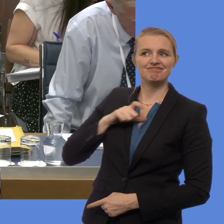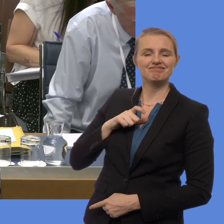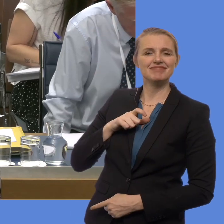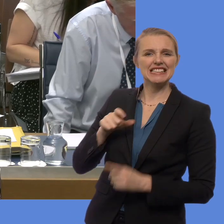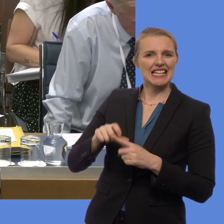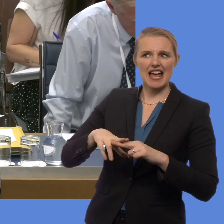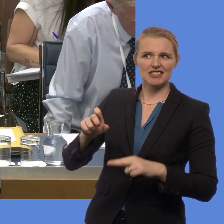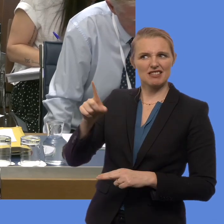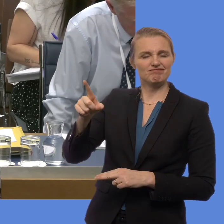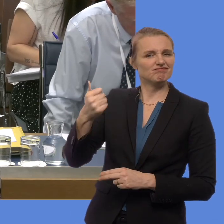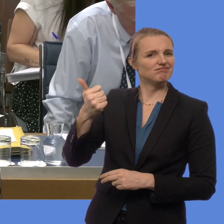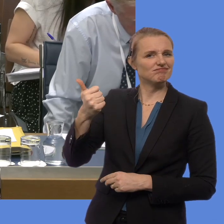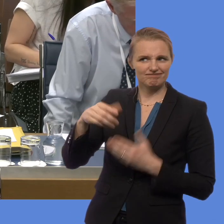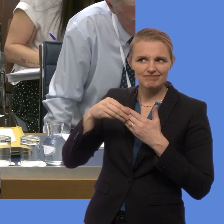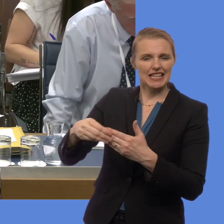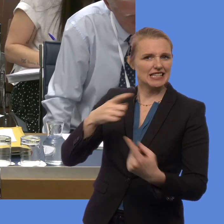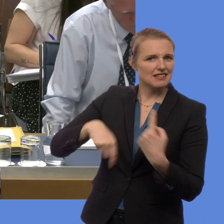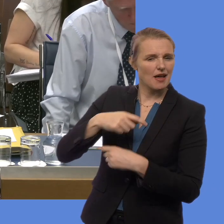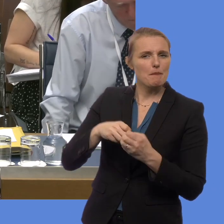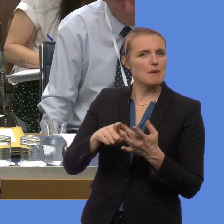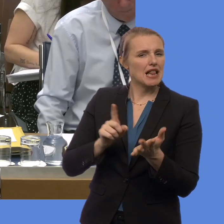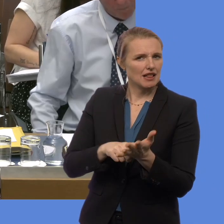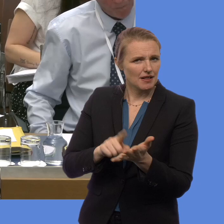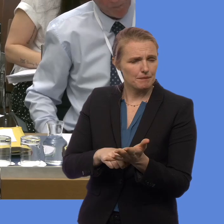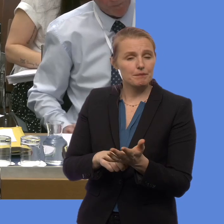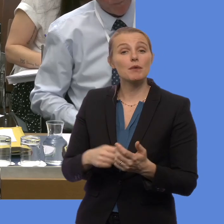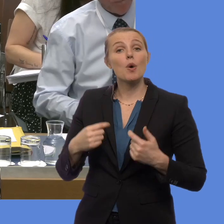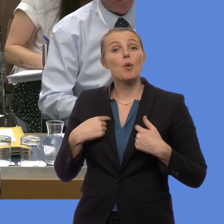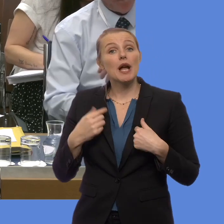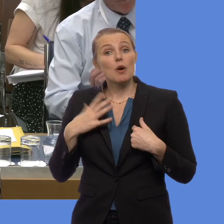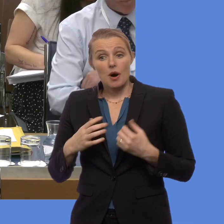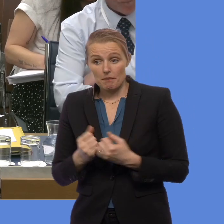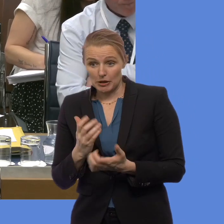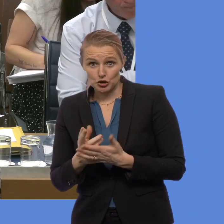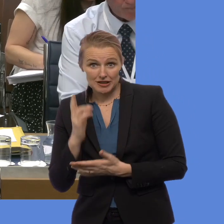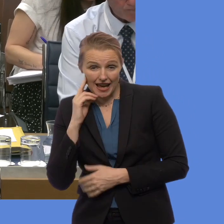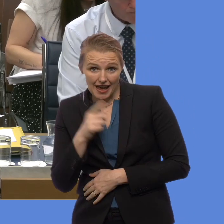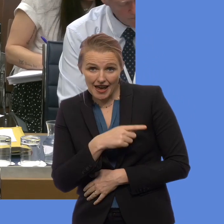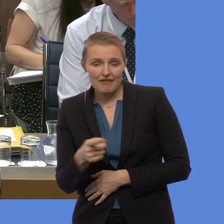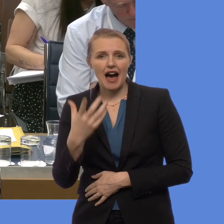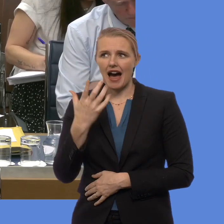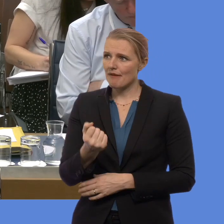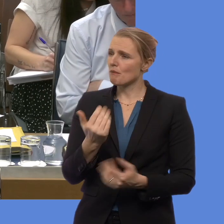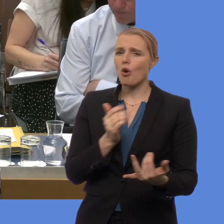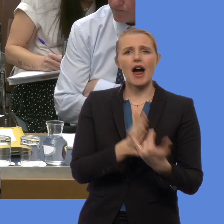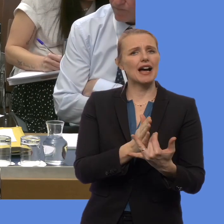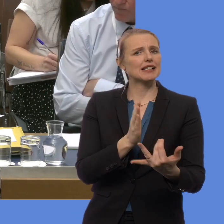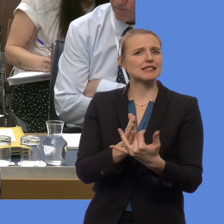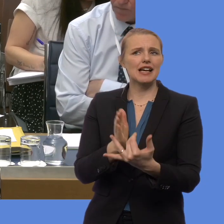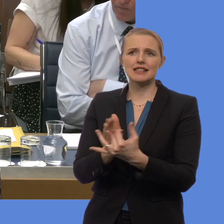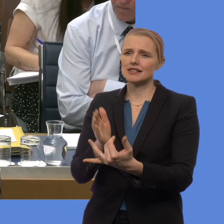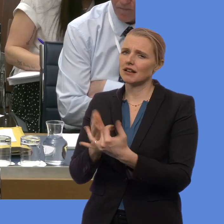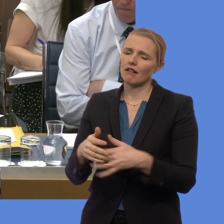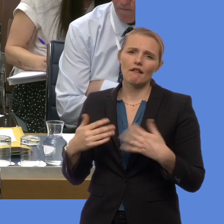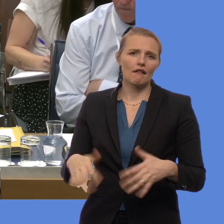The bill will ensure greater accessibility to information and services for sign language users supported by the investment I've spoken about to